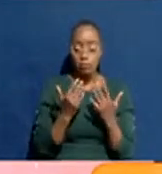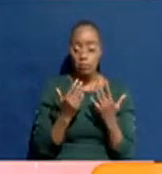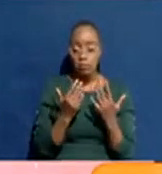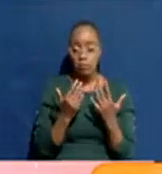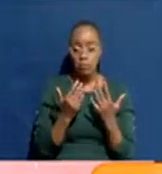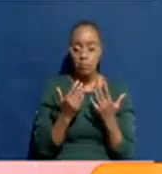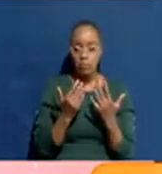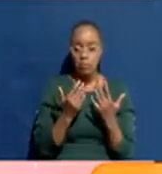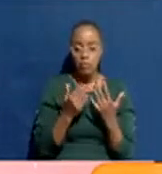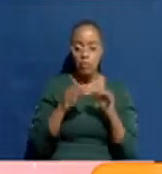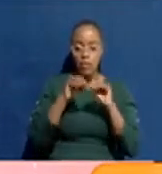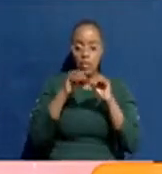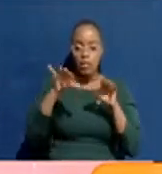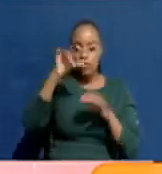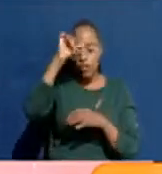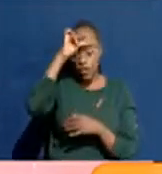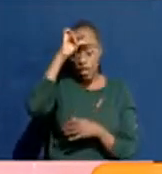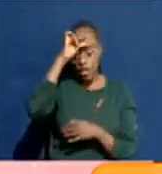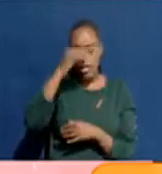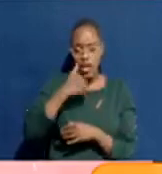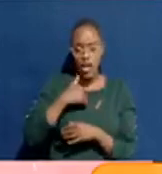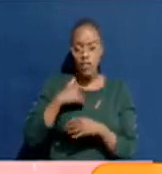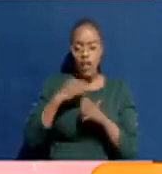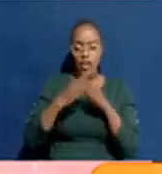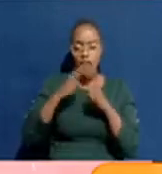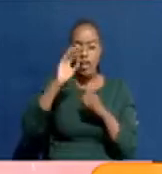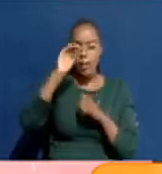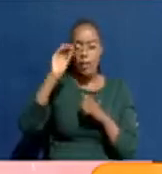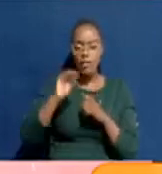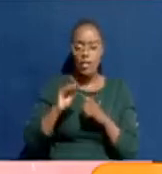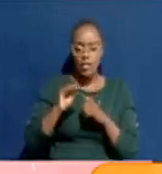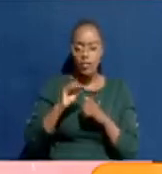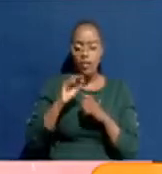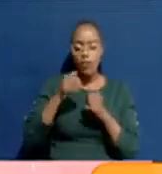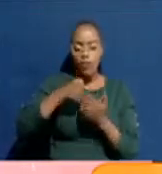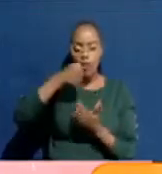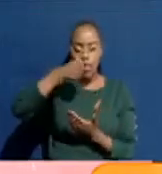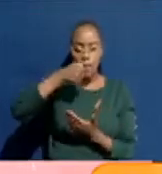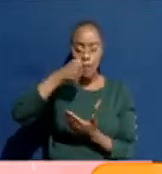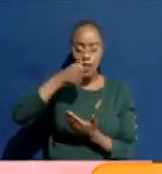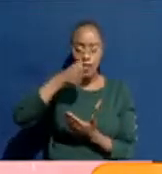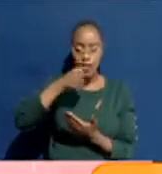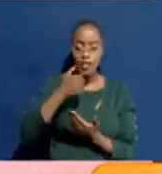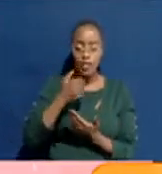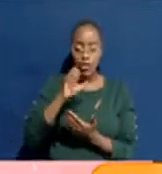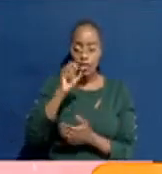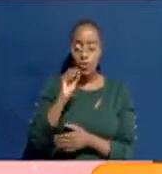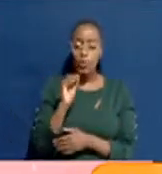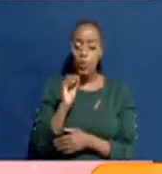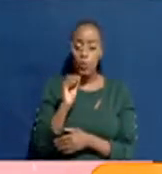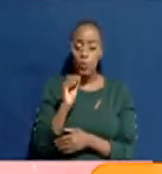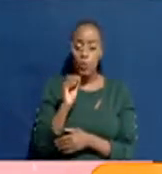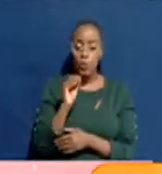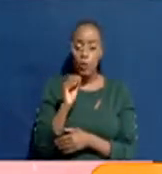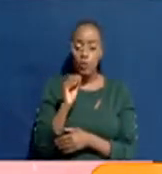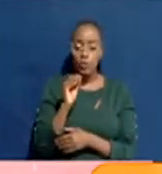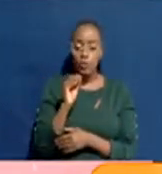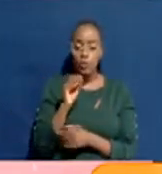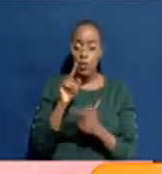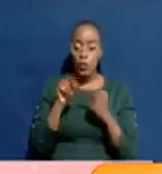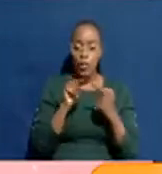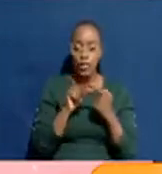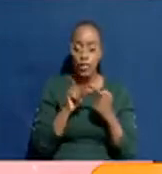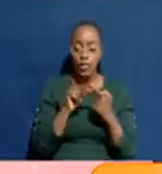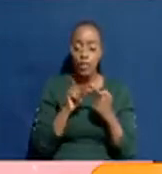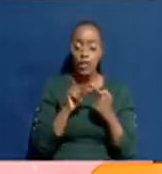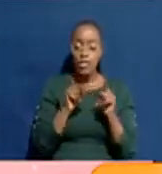Now the devolved governments are at 9% of the budget. Mm-hmm. So when